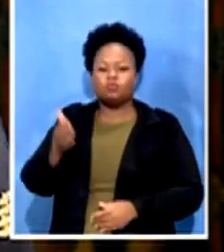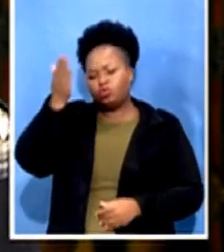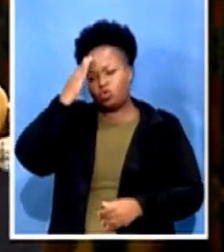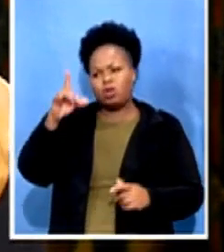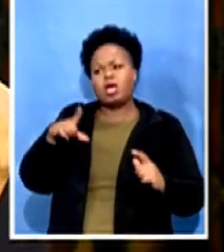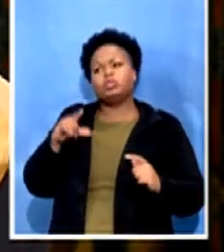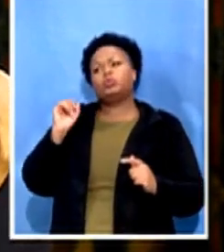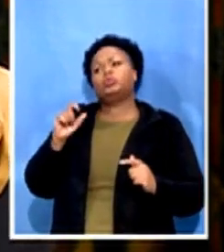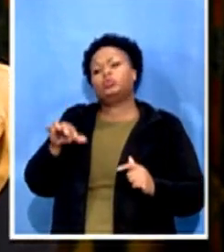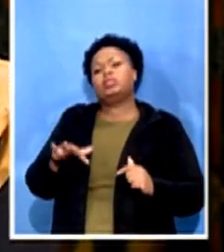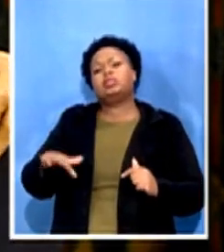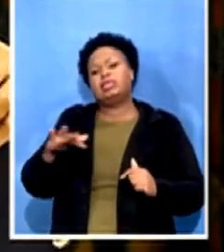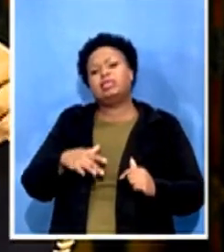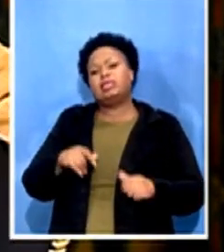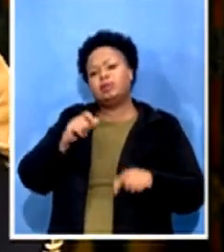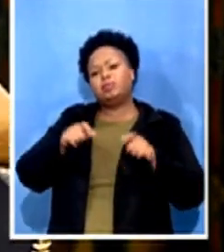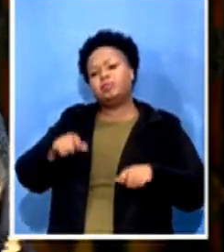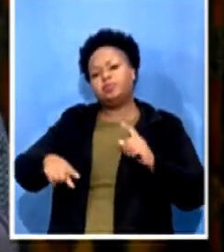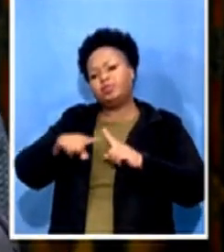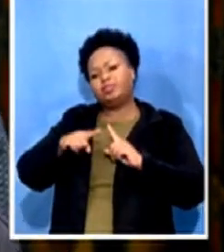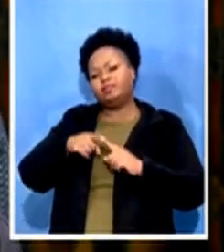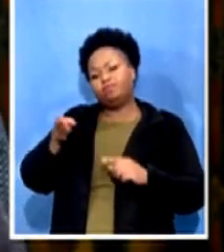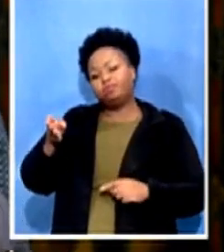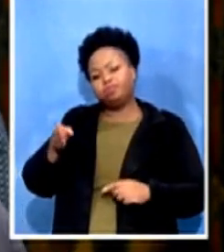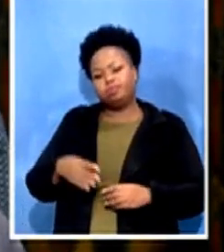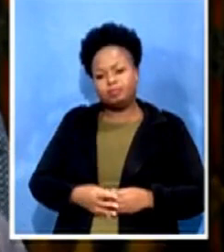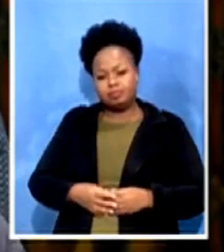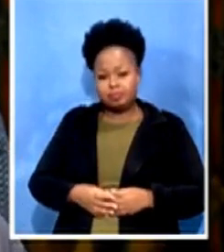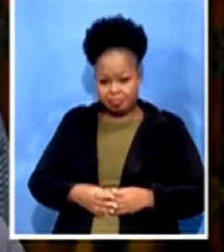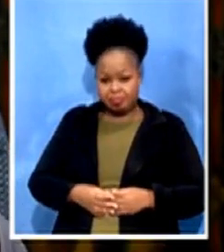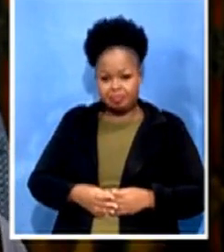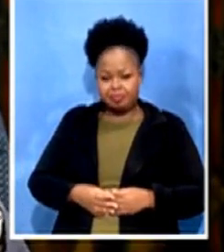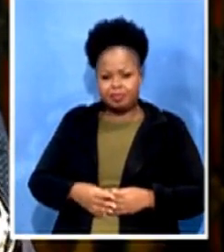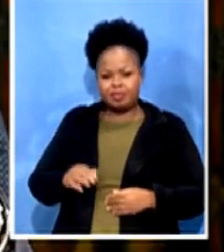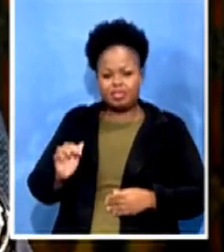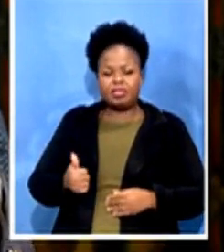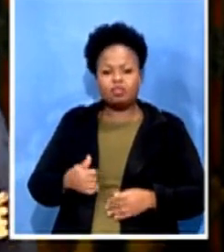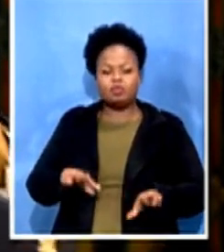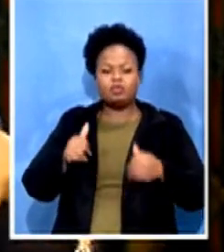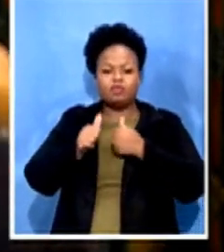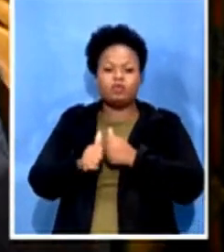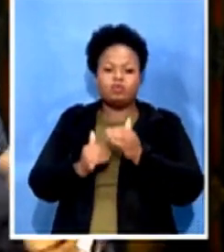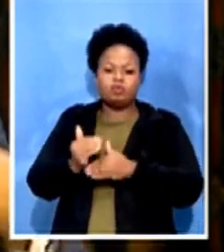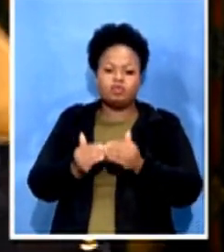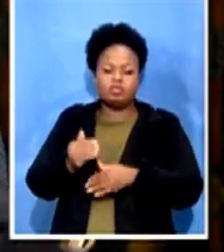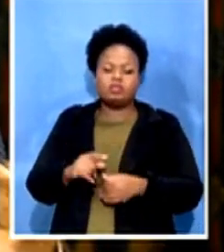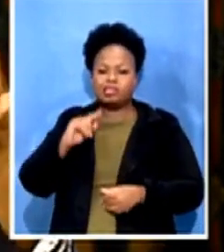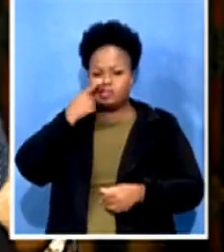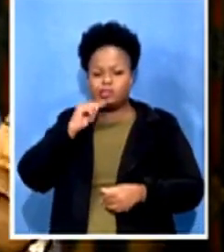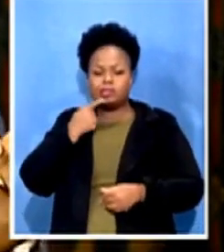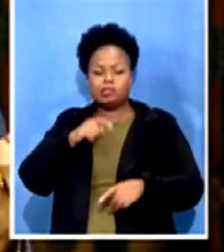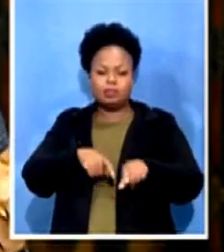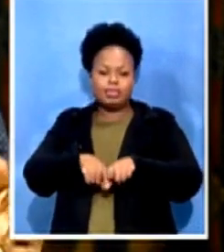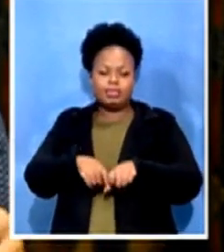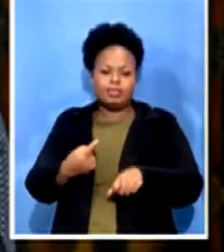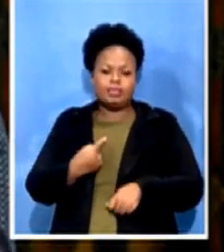people, and therefore you then follow the process to go and get yourself tested, and then does the same every time